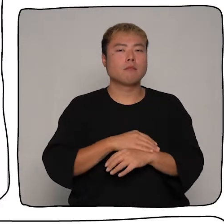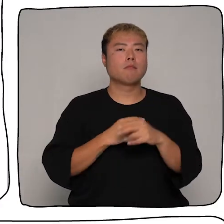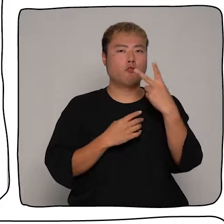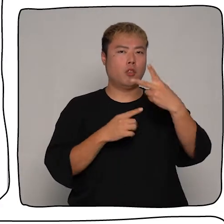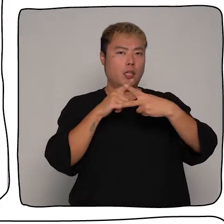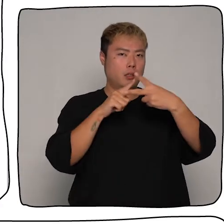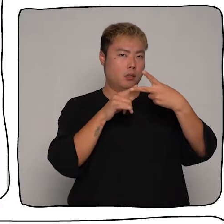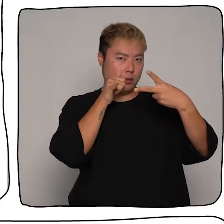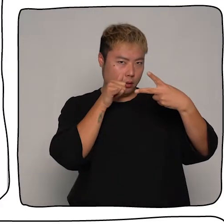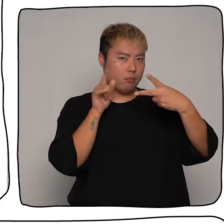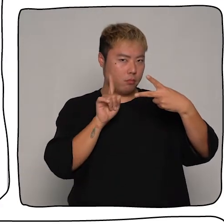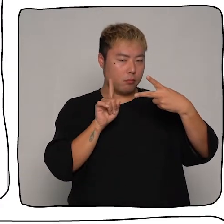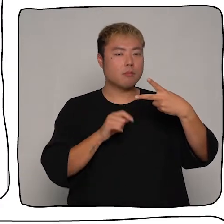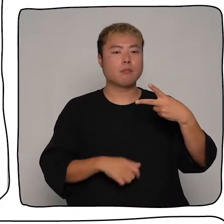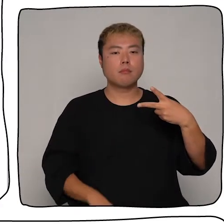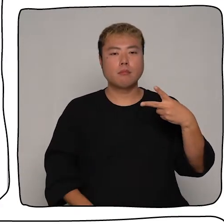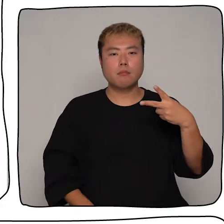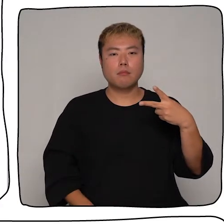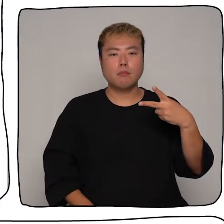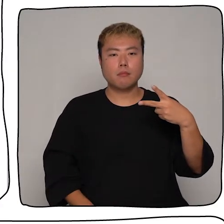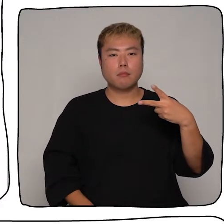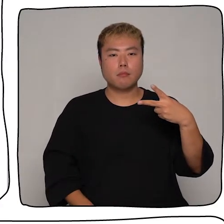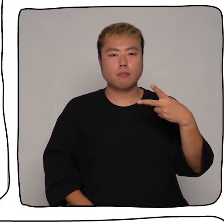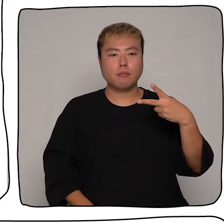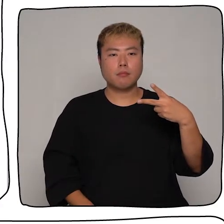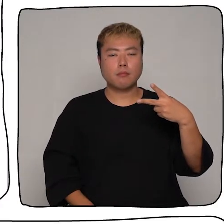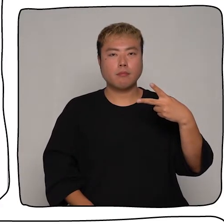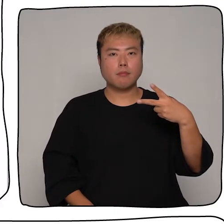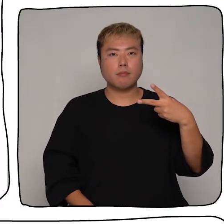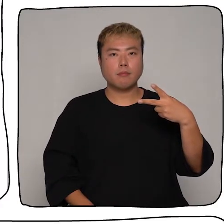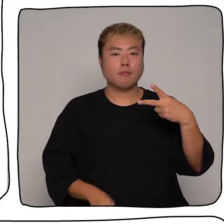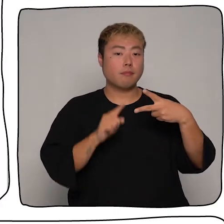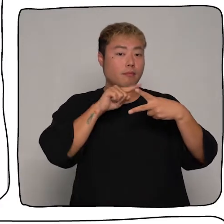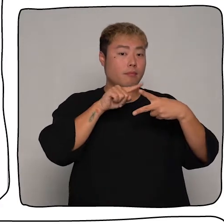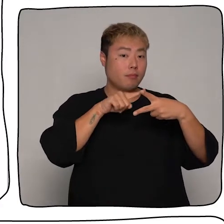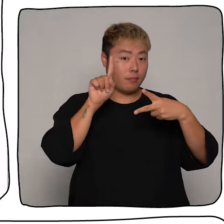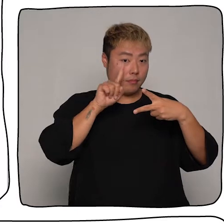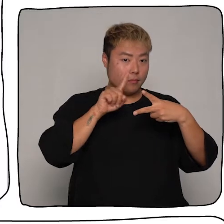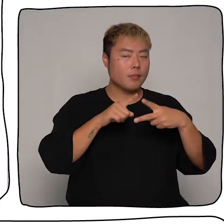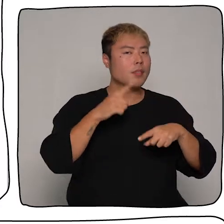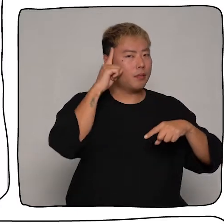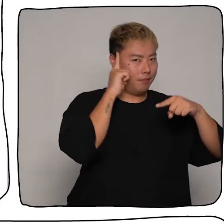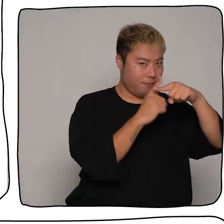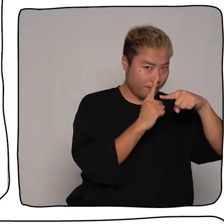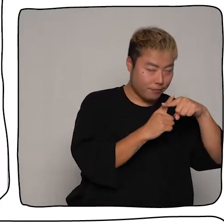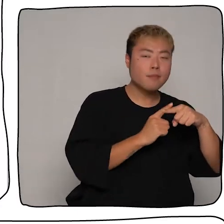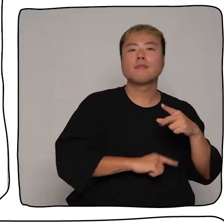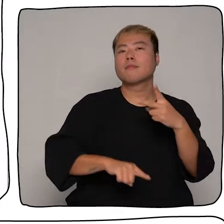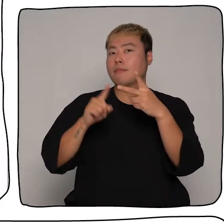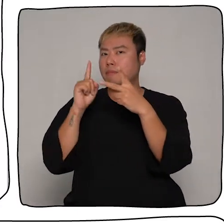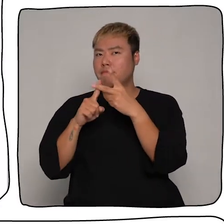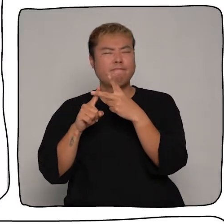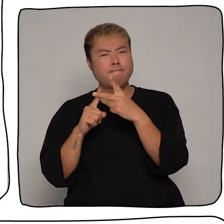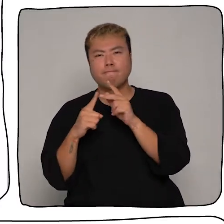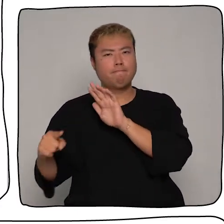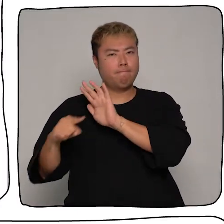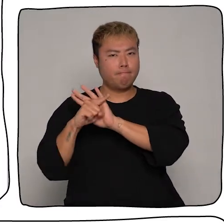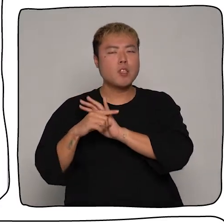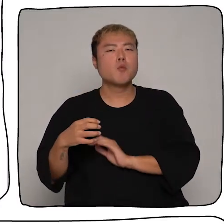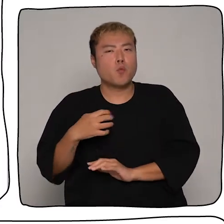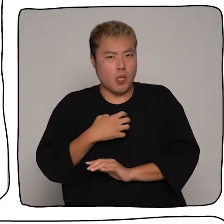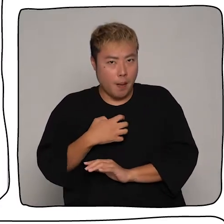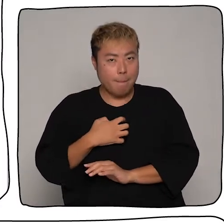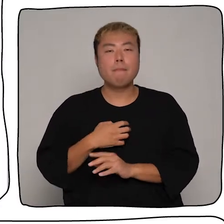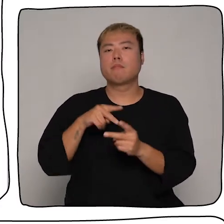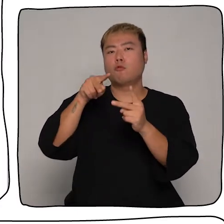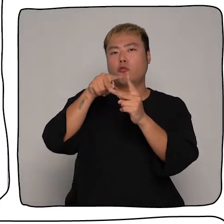of touch has two different aspects. One is a good aspect, but the other one is bad,